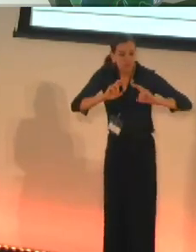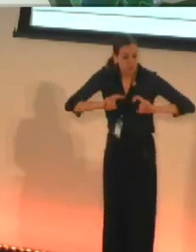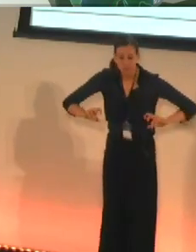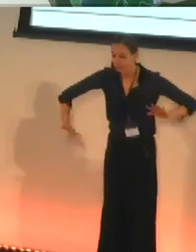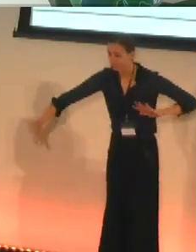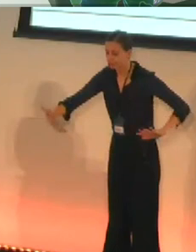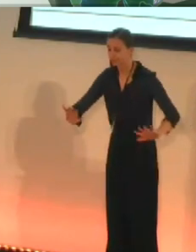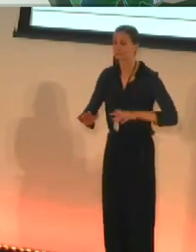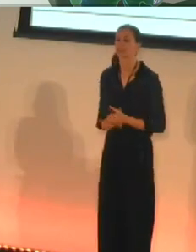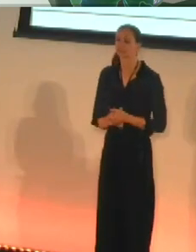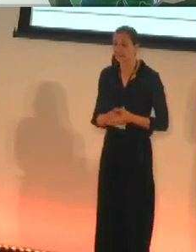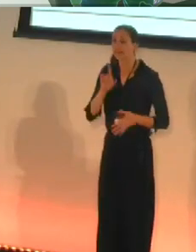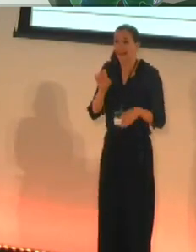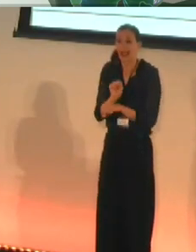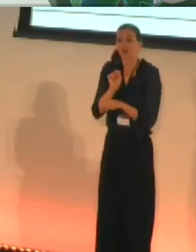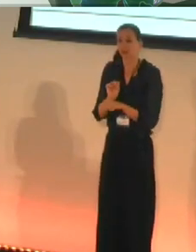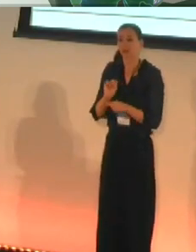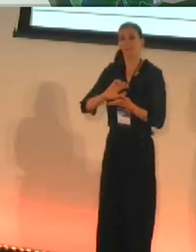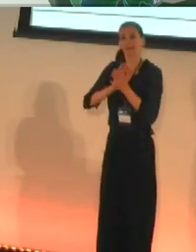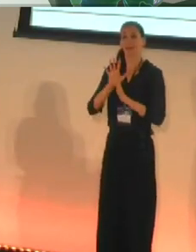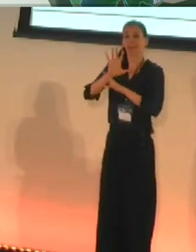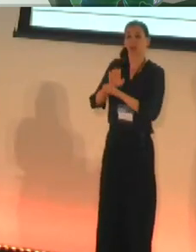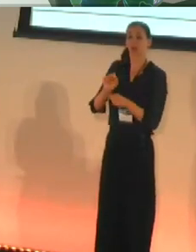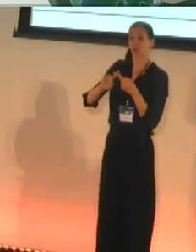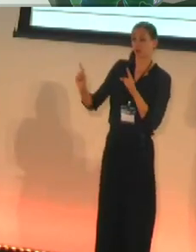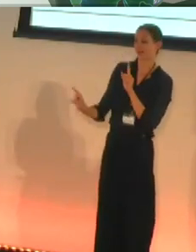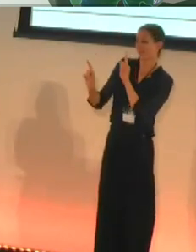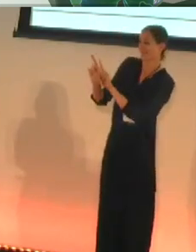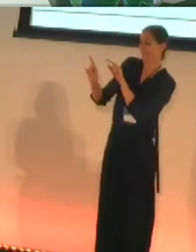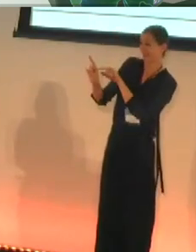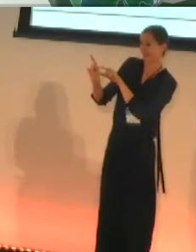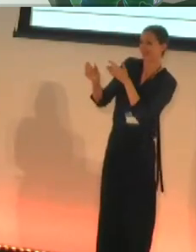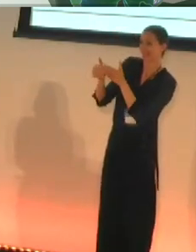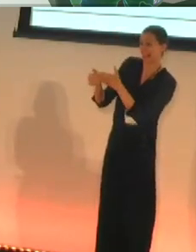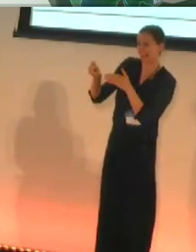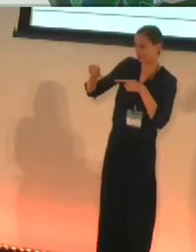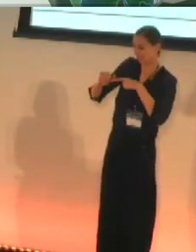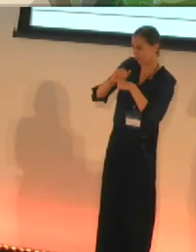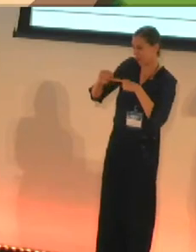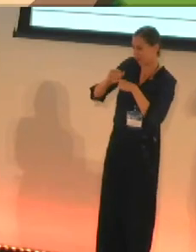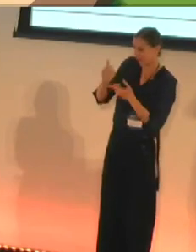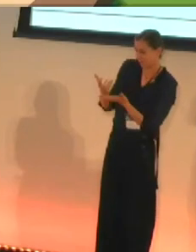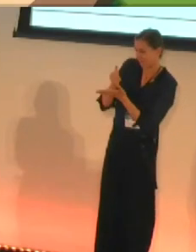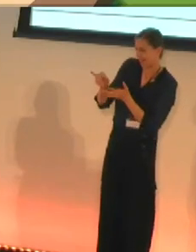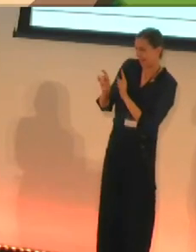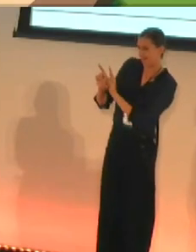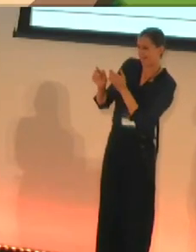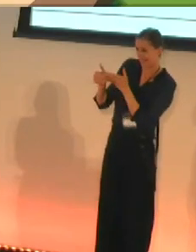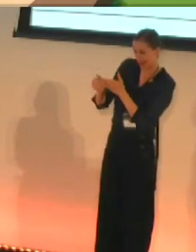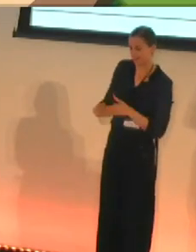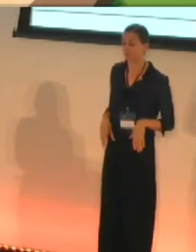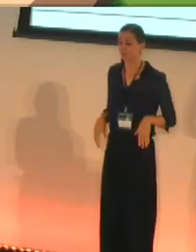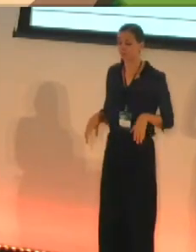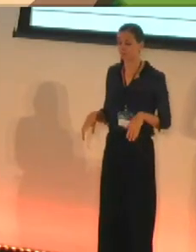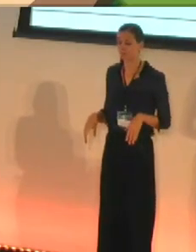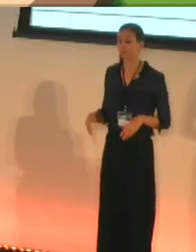objects, and actually getting used to the guide, since they needed to be introduced and practice working with the guide. Once they had done this, they moved into